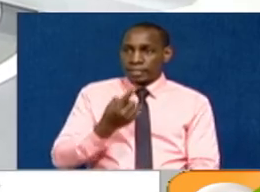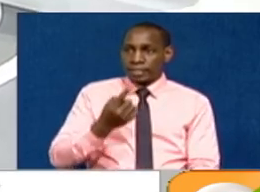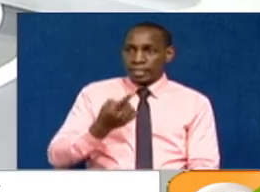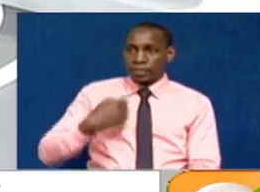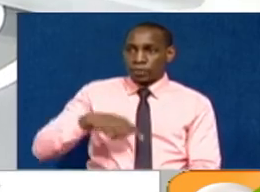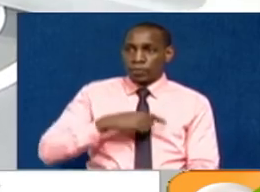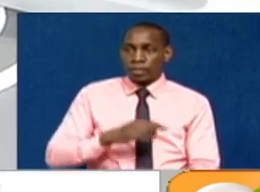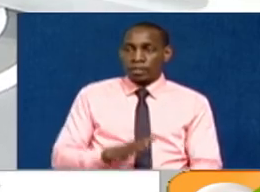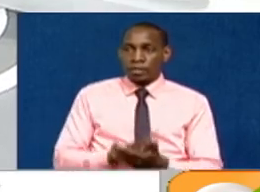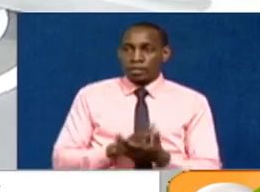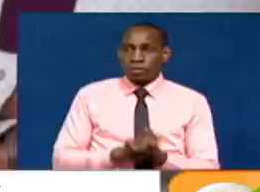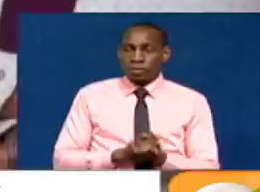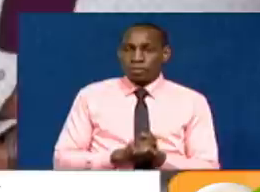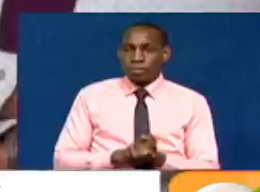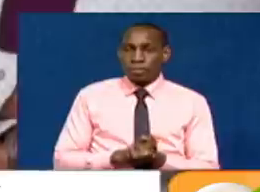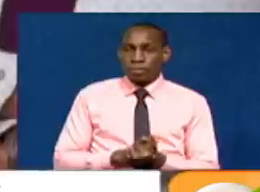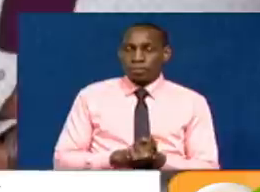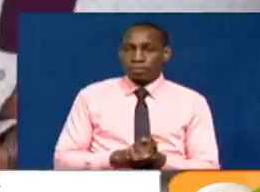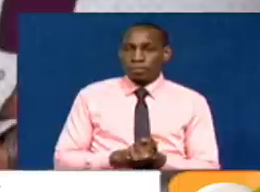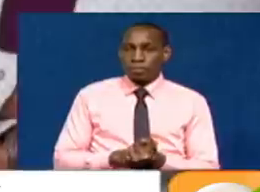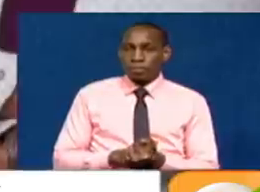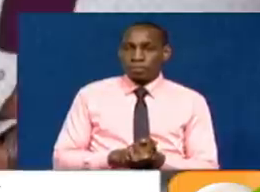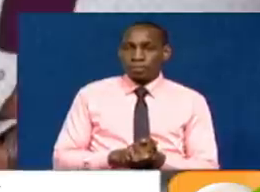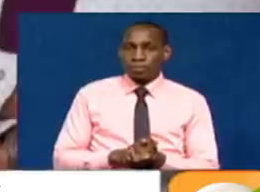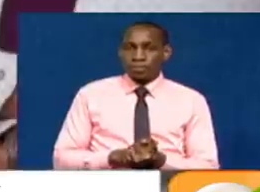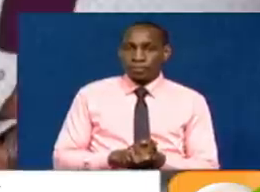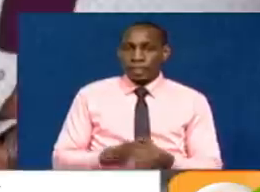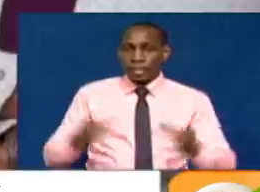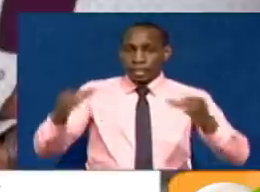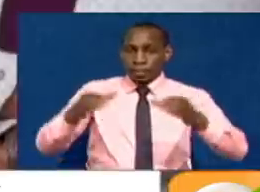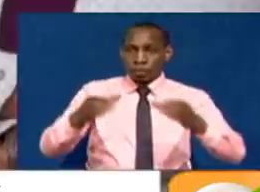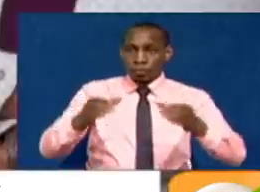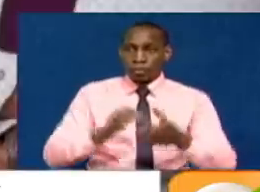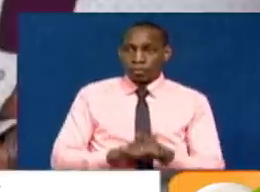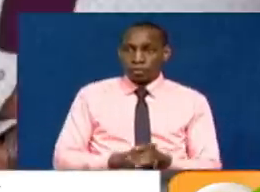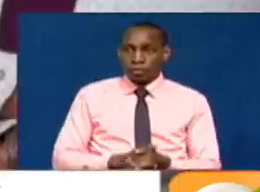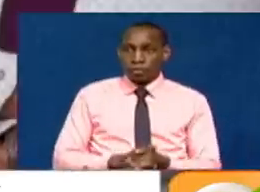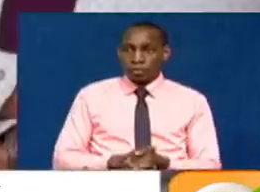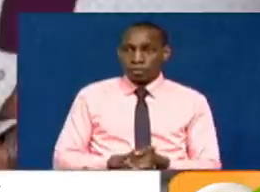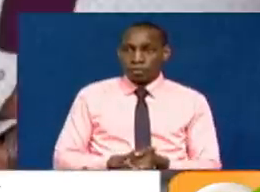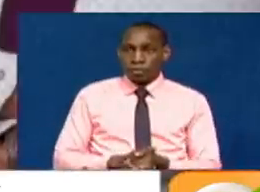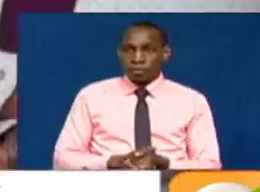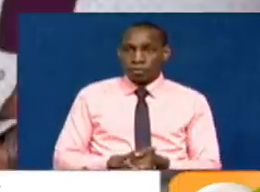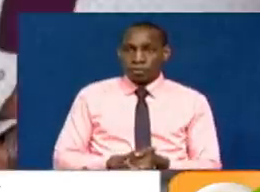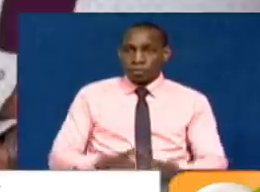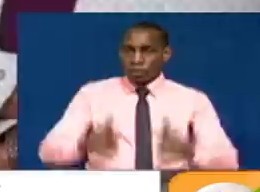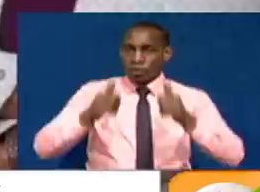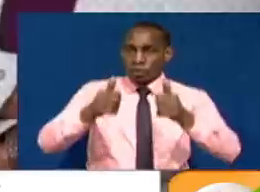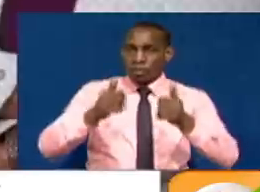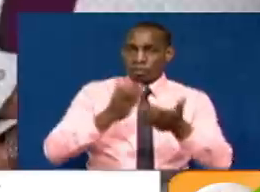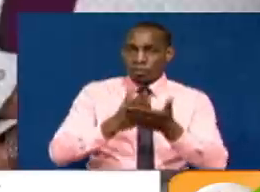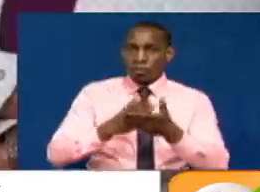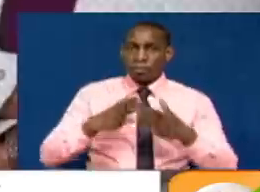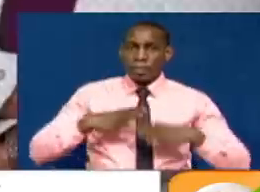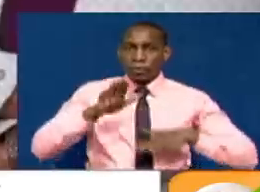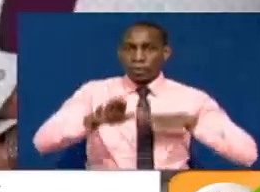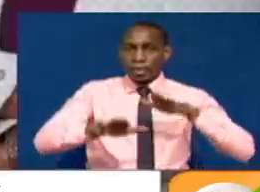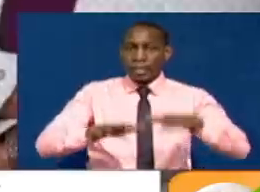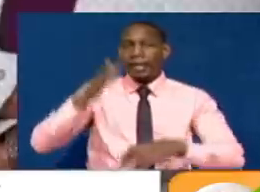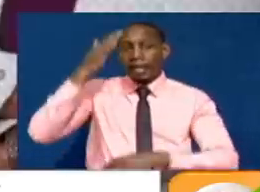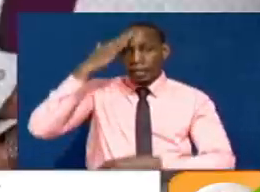telling us for that she's in the race to the end. It is a party. Imekuwa iko laini kabisa. So watu wa Kirinyaga